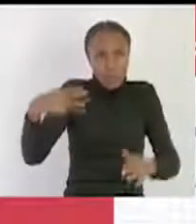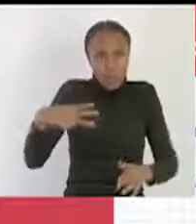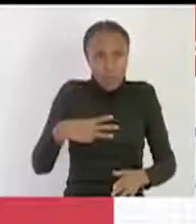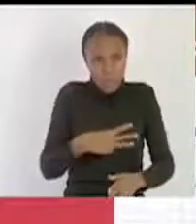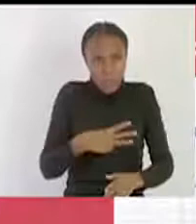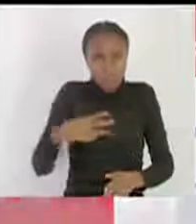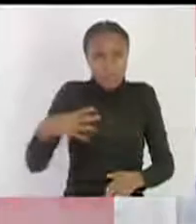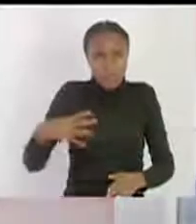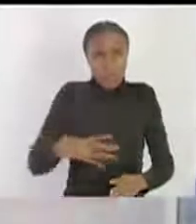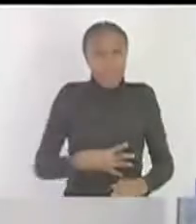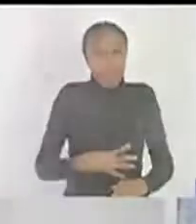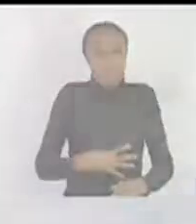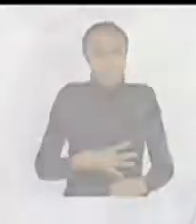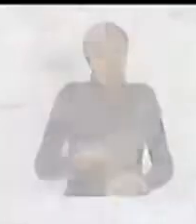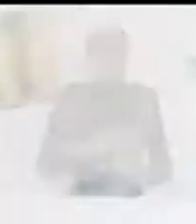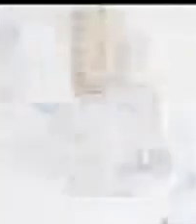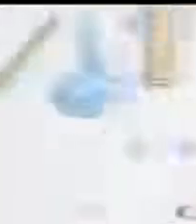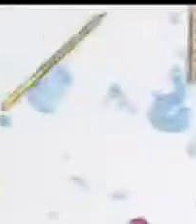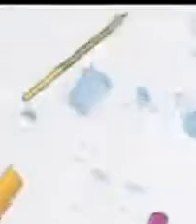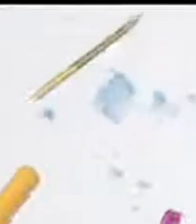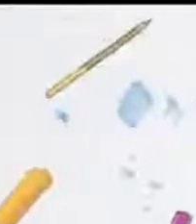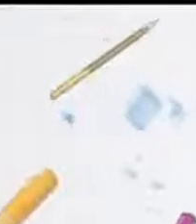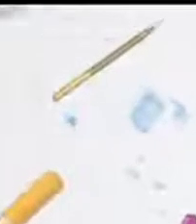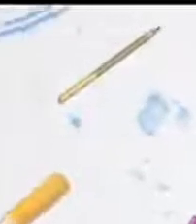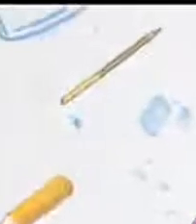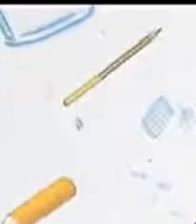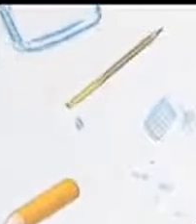and AIDS.